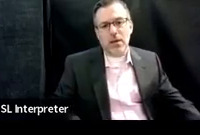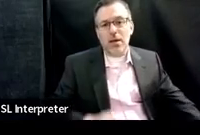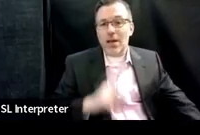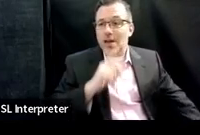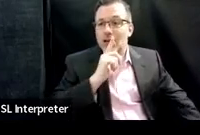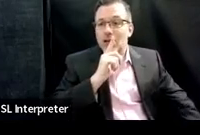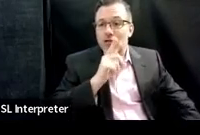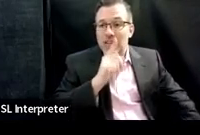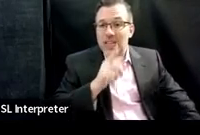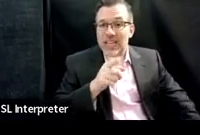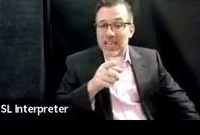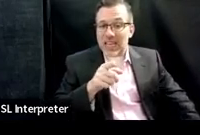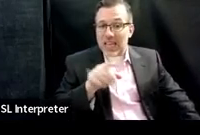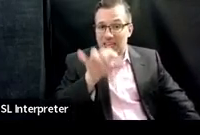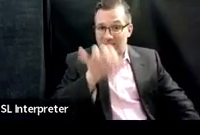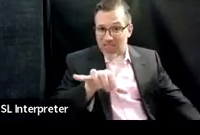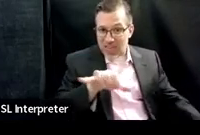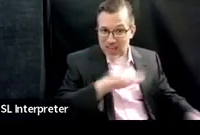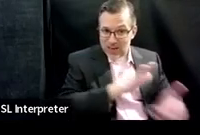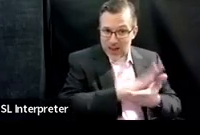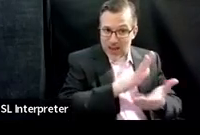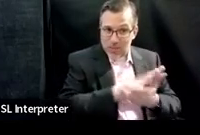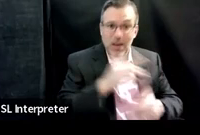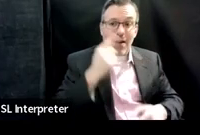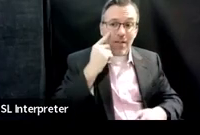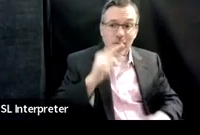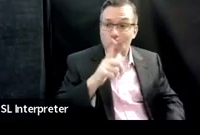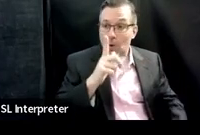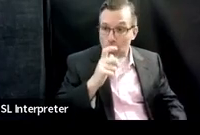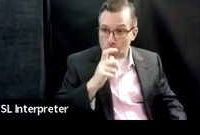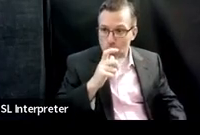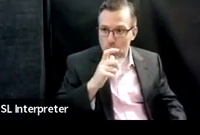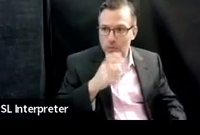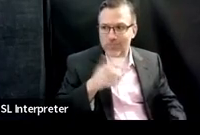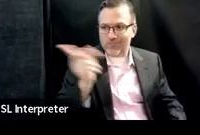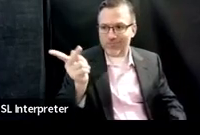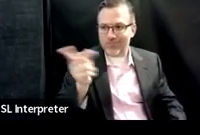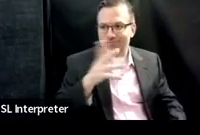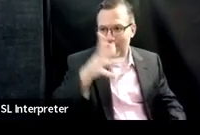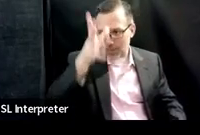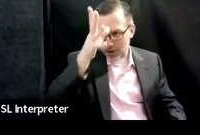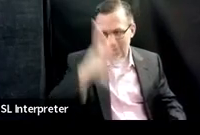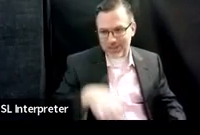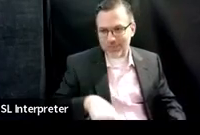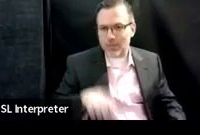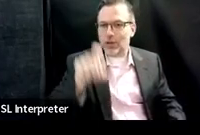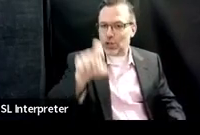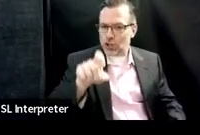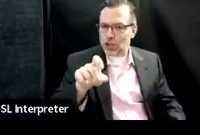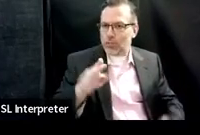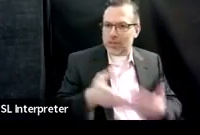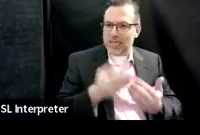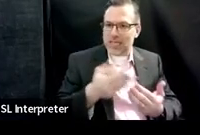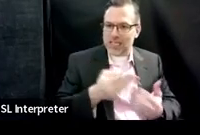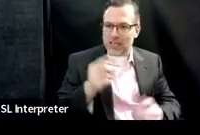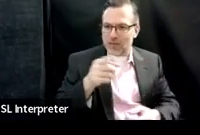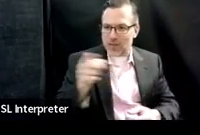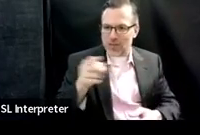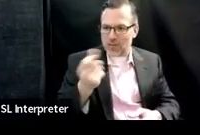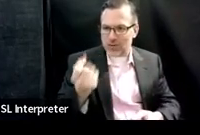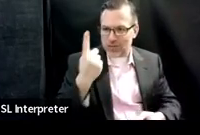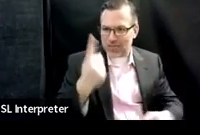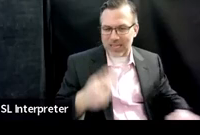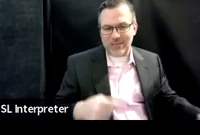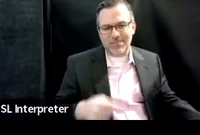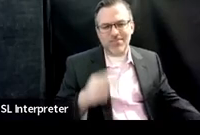is a document for the parents. It should be easy for them to understand. Let's see what